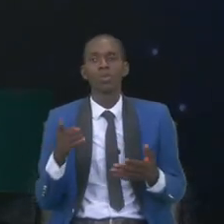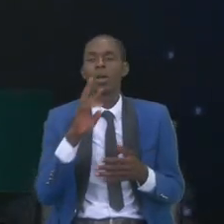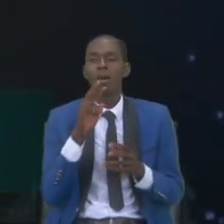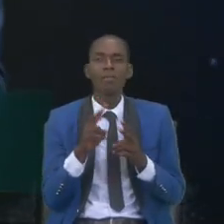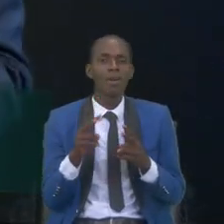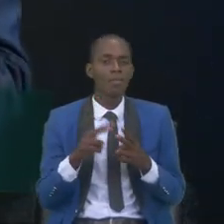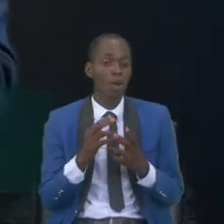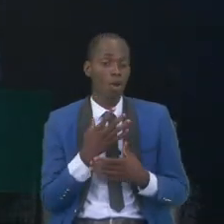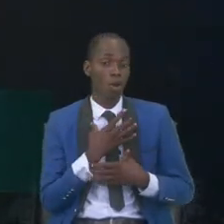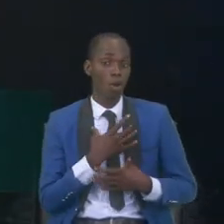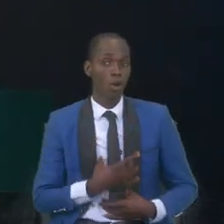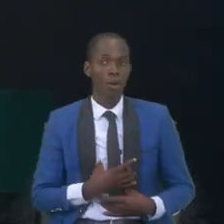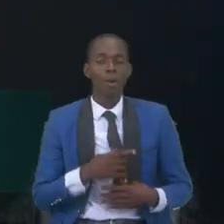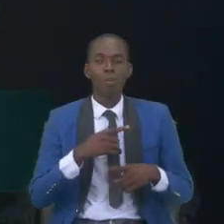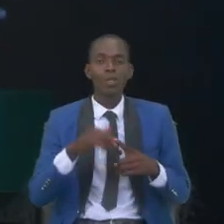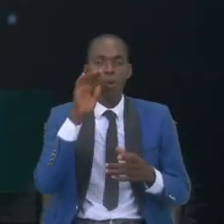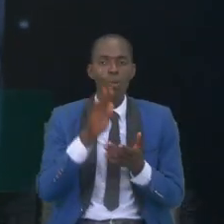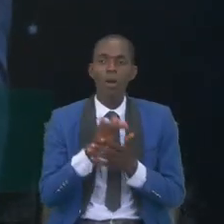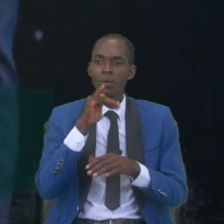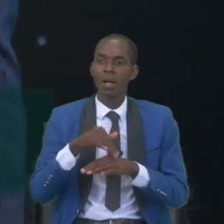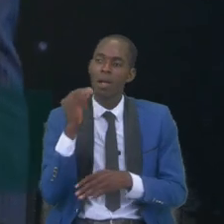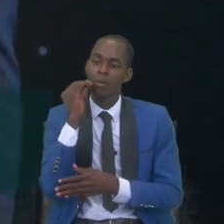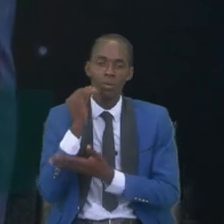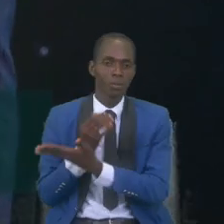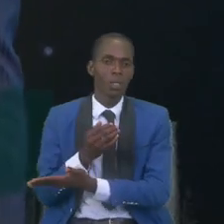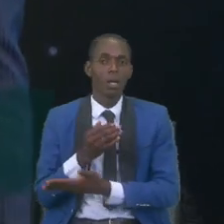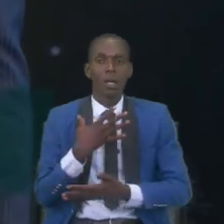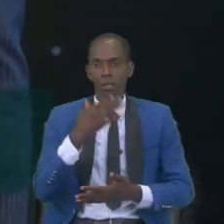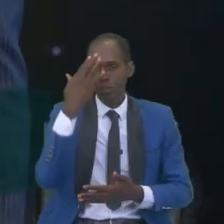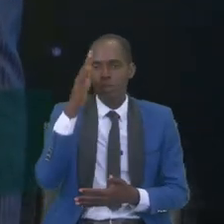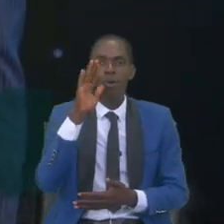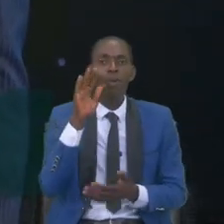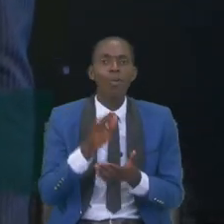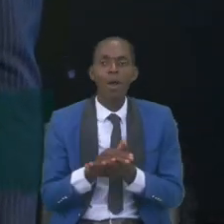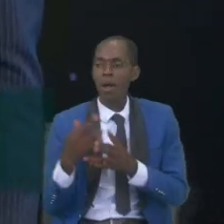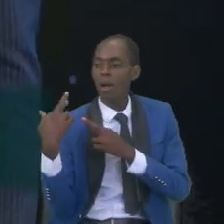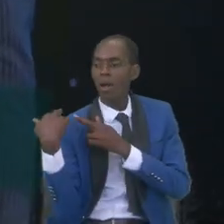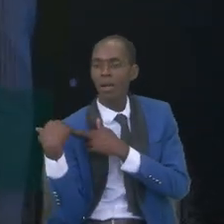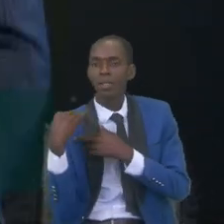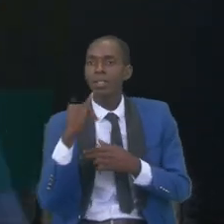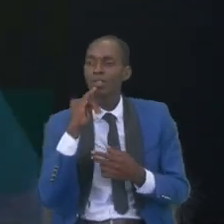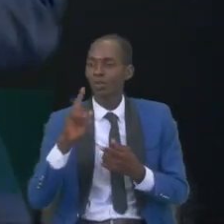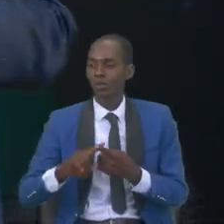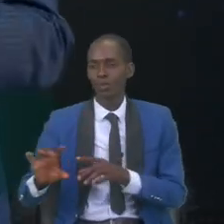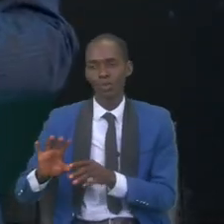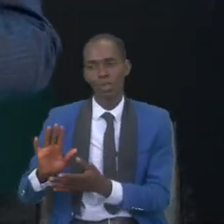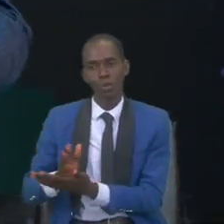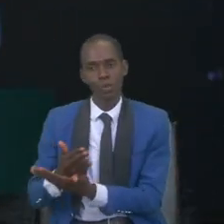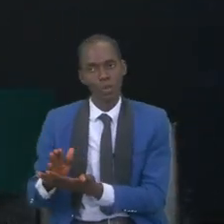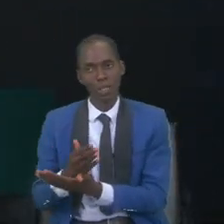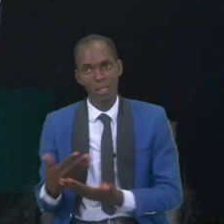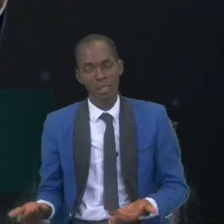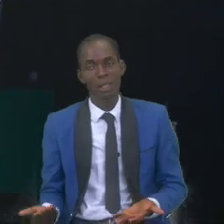your wife is at home, and your wife is the one that has the responsibility of cooking. Even to